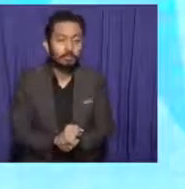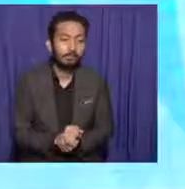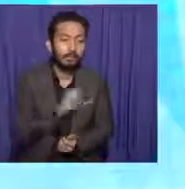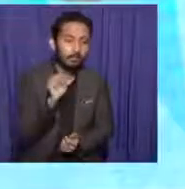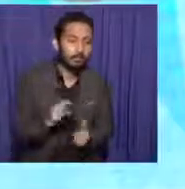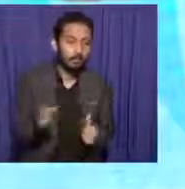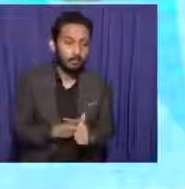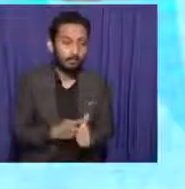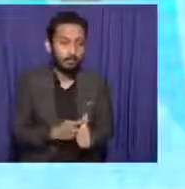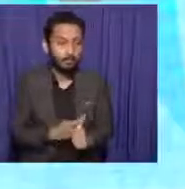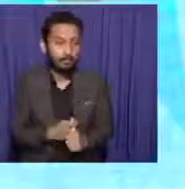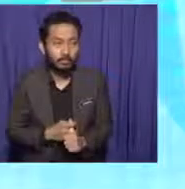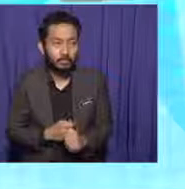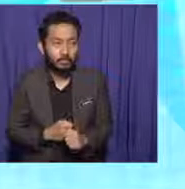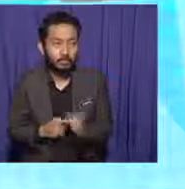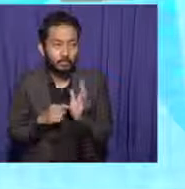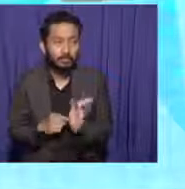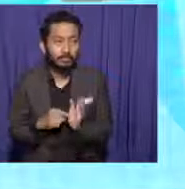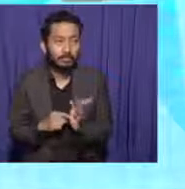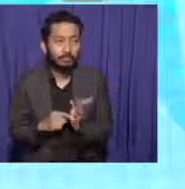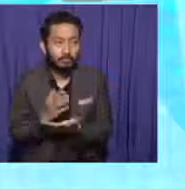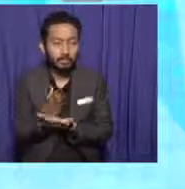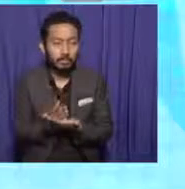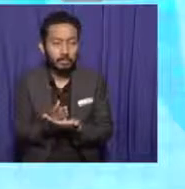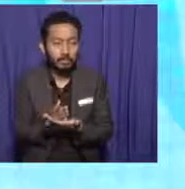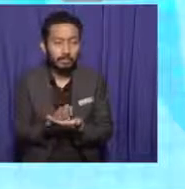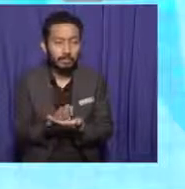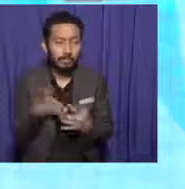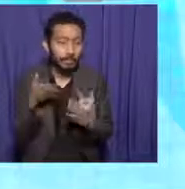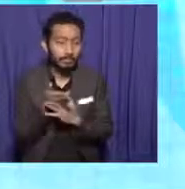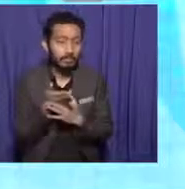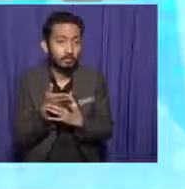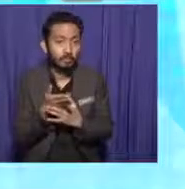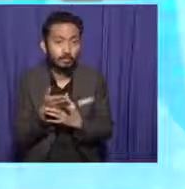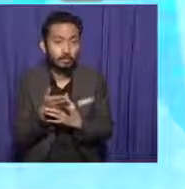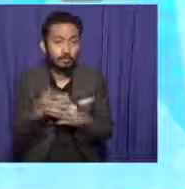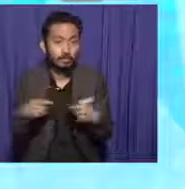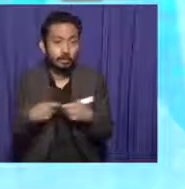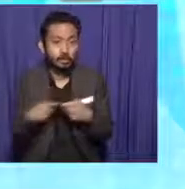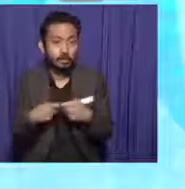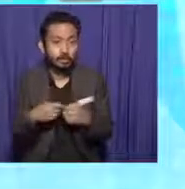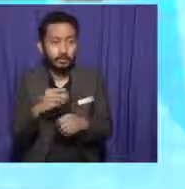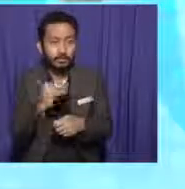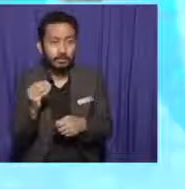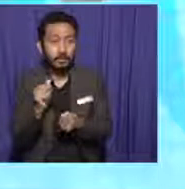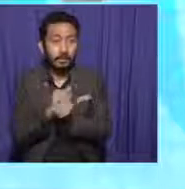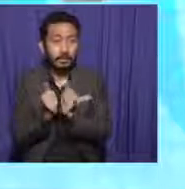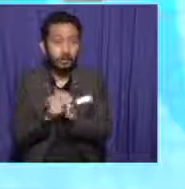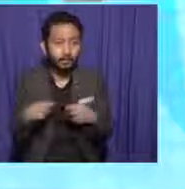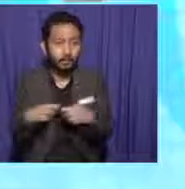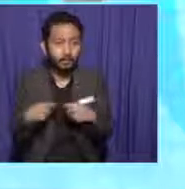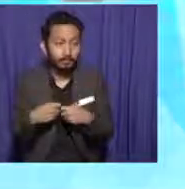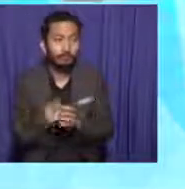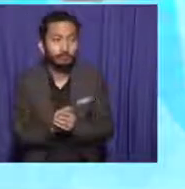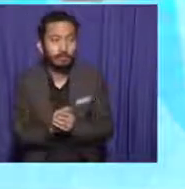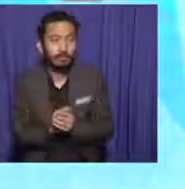1. Distinguish between a direct current and alternating current. Okay, student. To answer